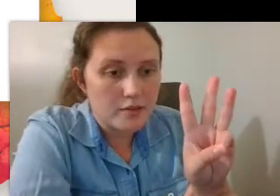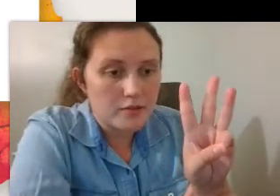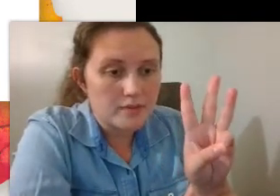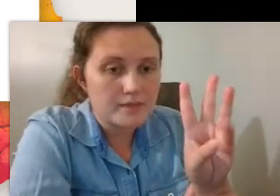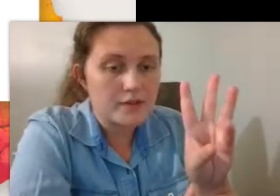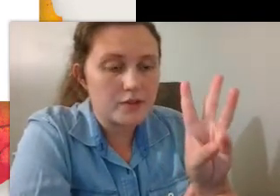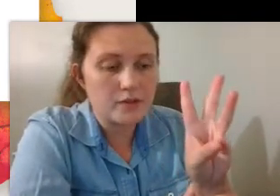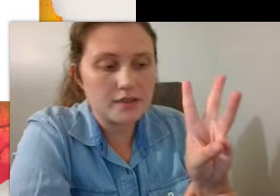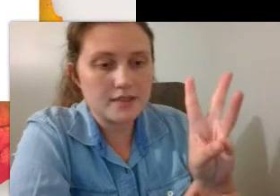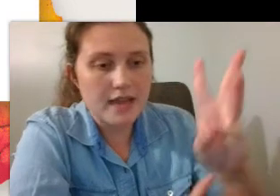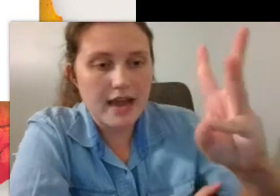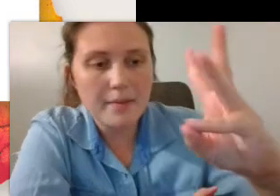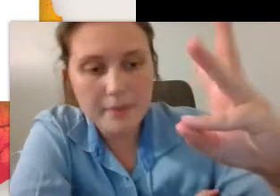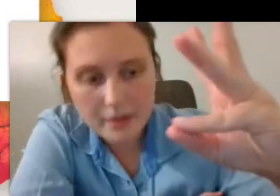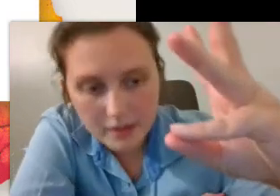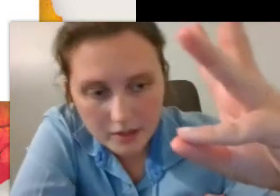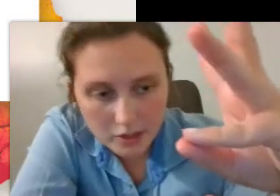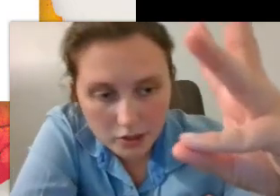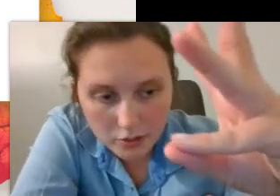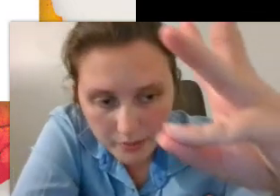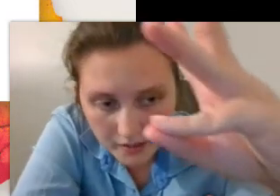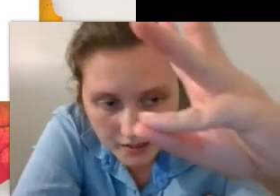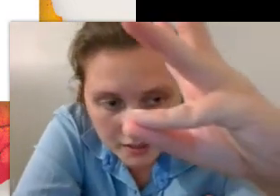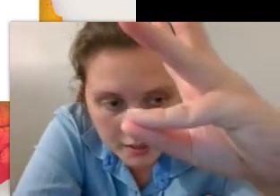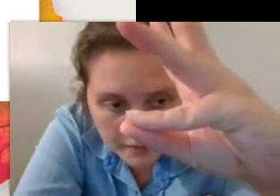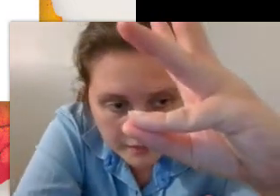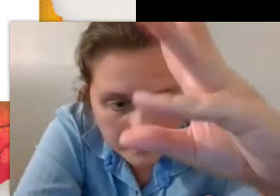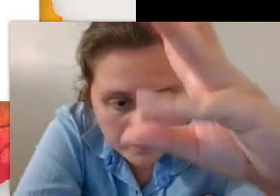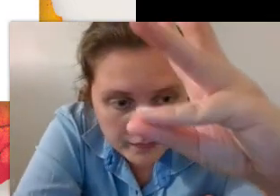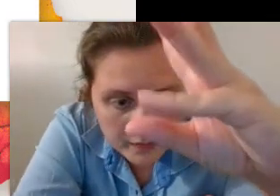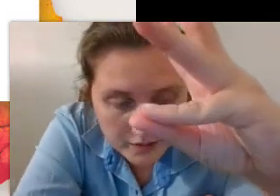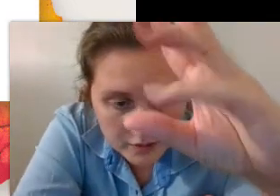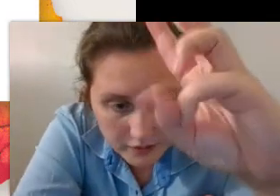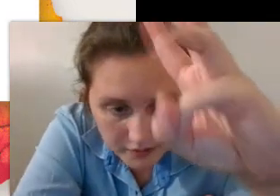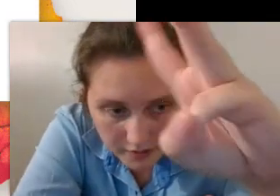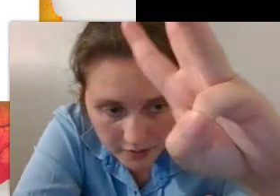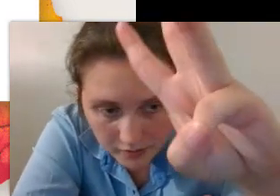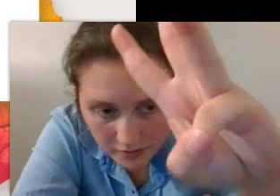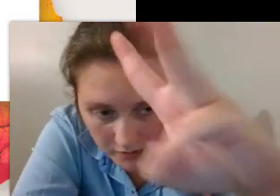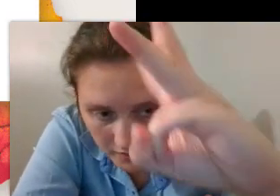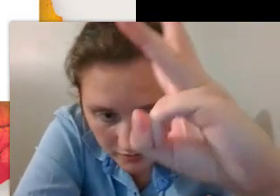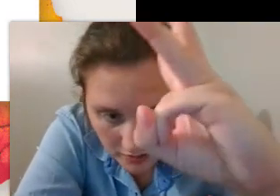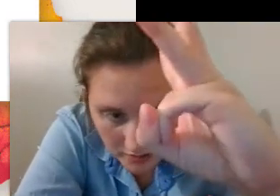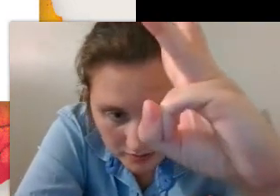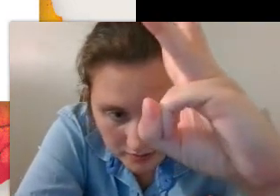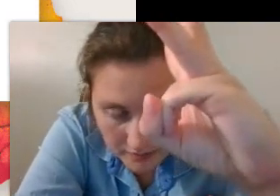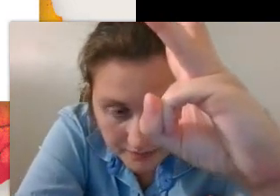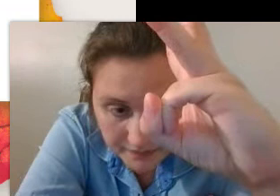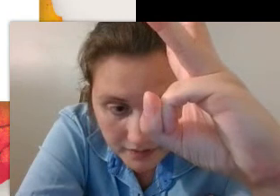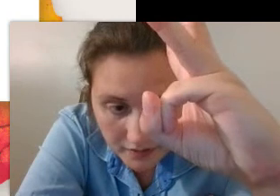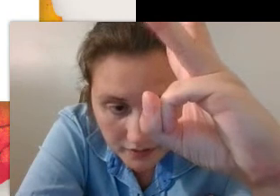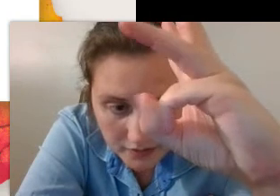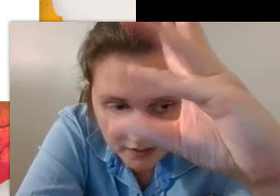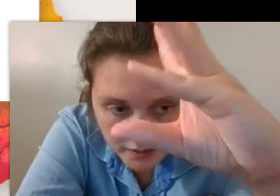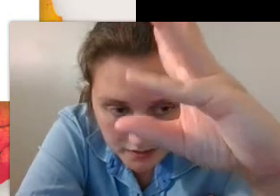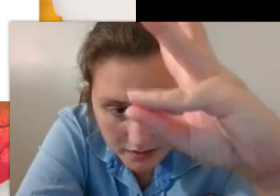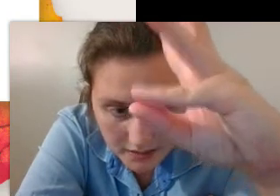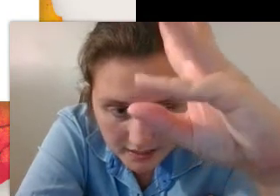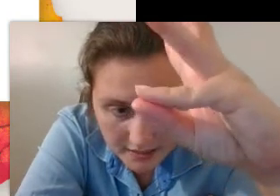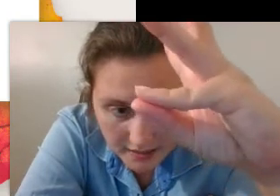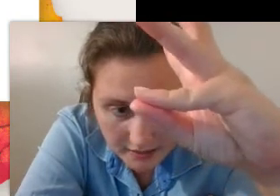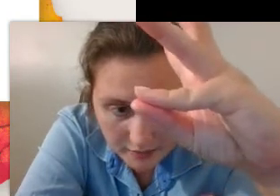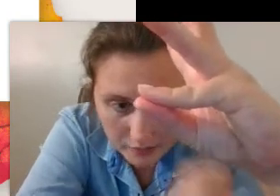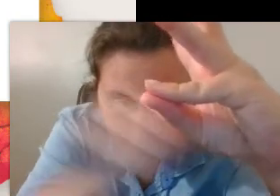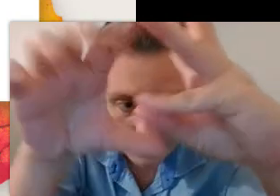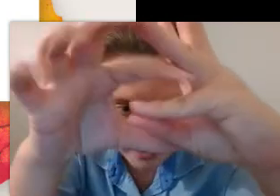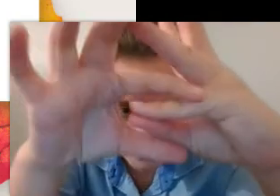letter W. You want to tap your pinky. So for W, we do this, right? For 6,